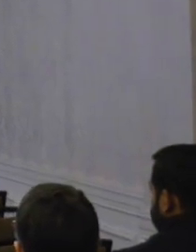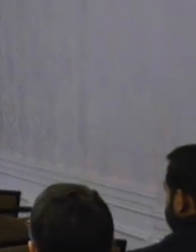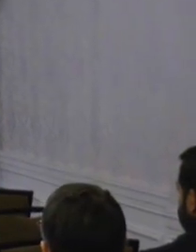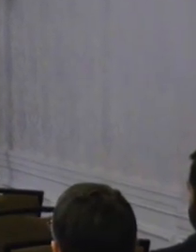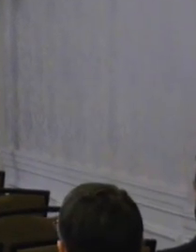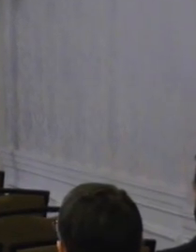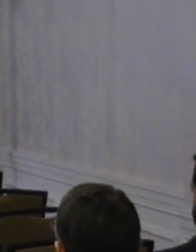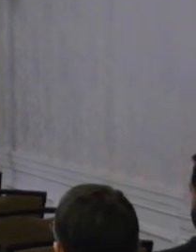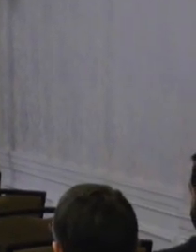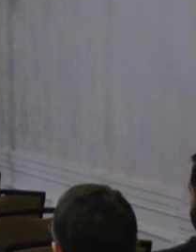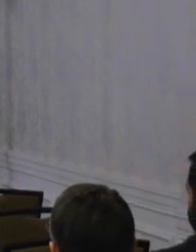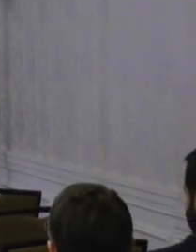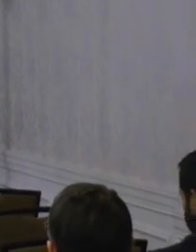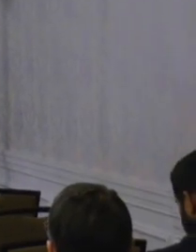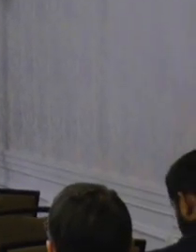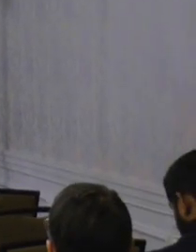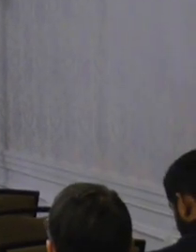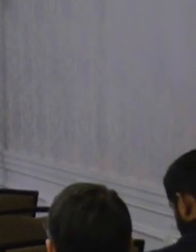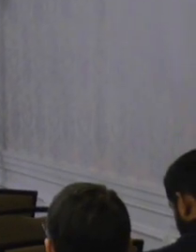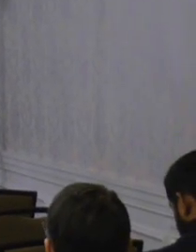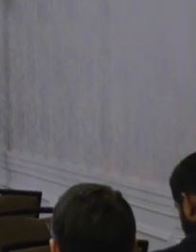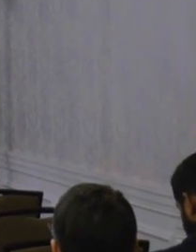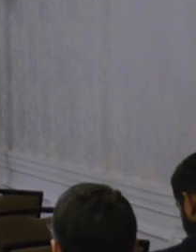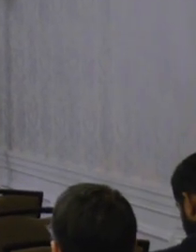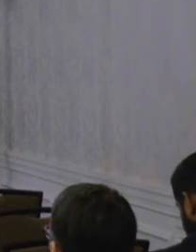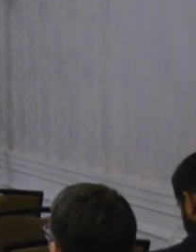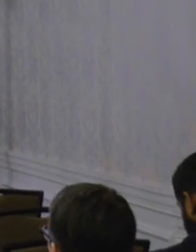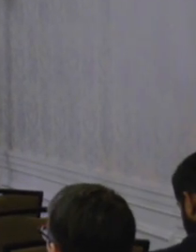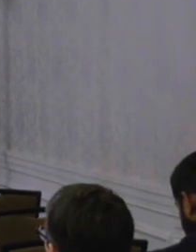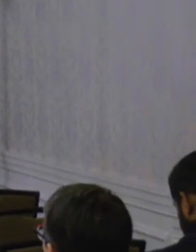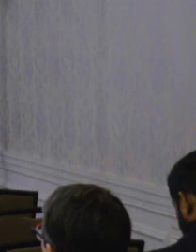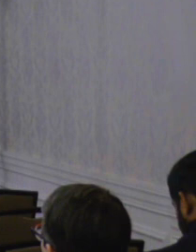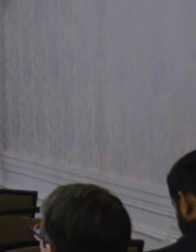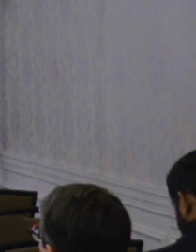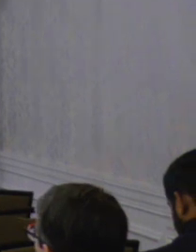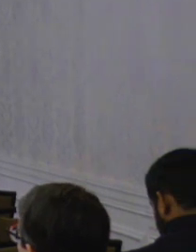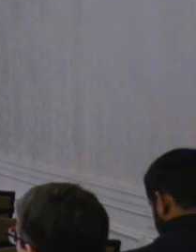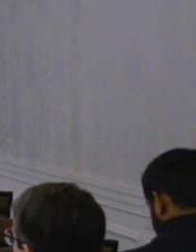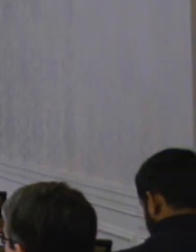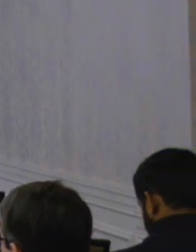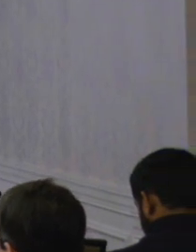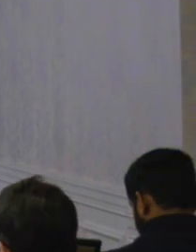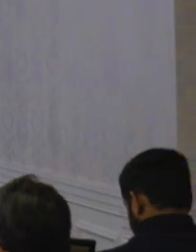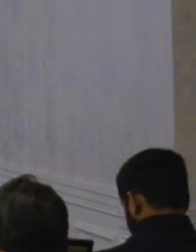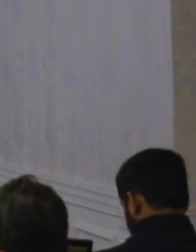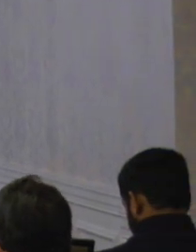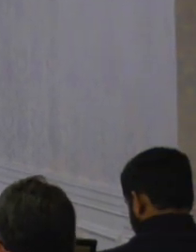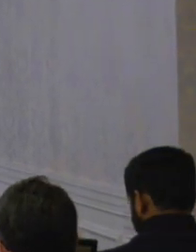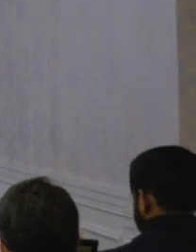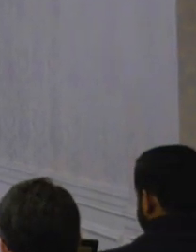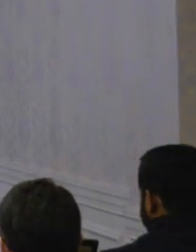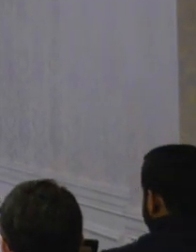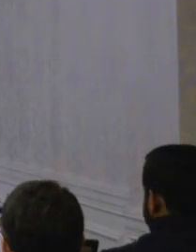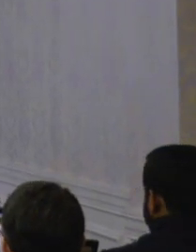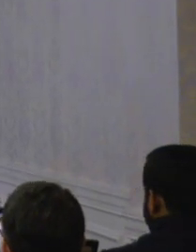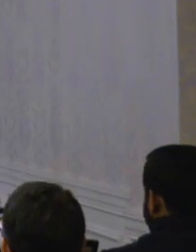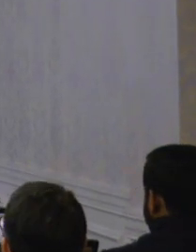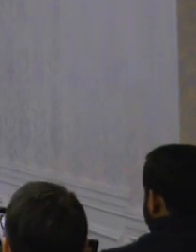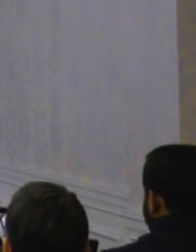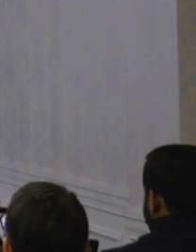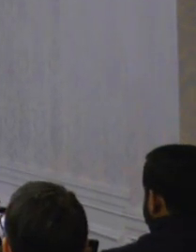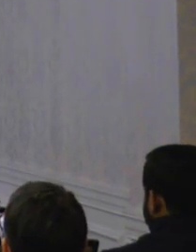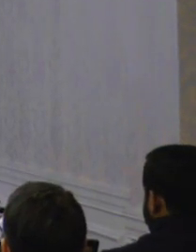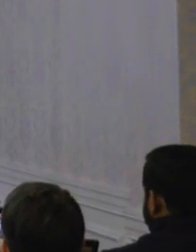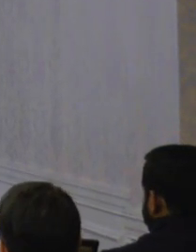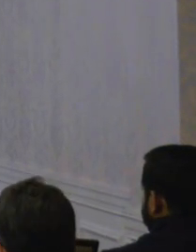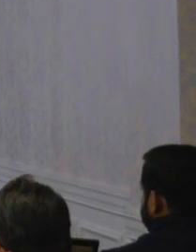been challenged to rethink a couple of things on how to reach and how to work with teachers during